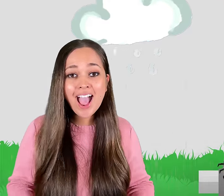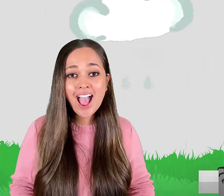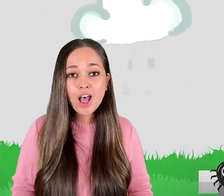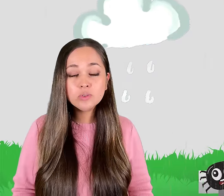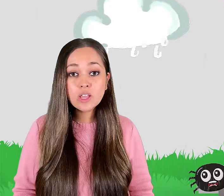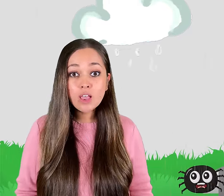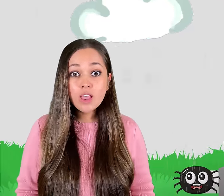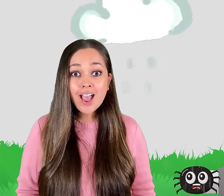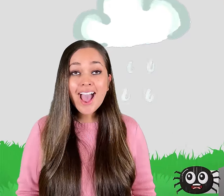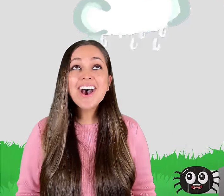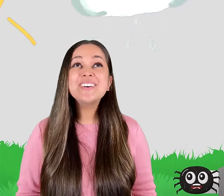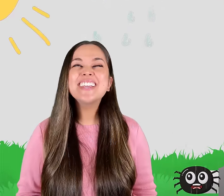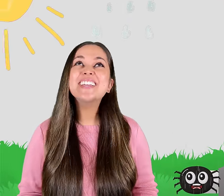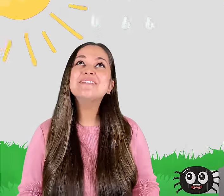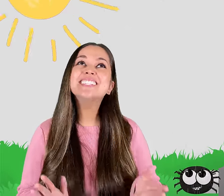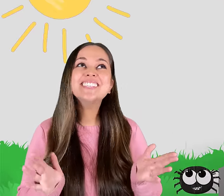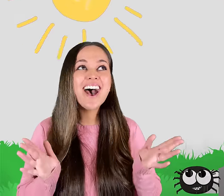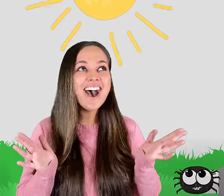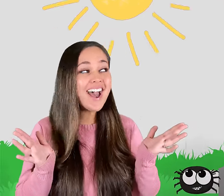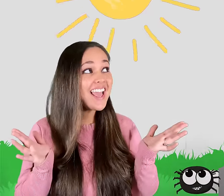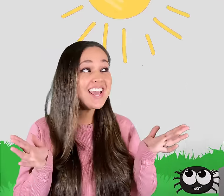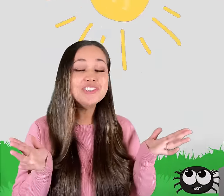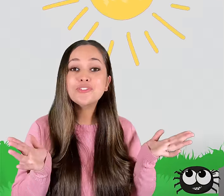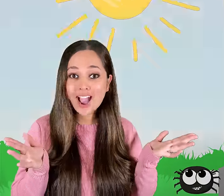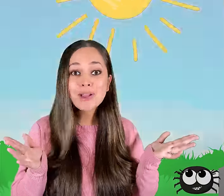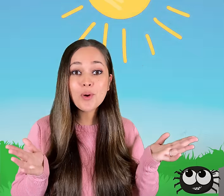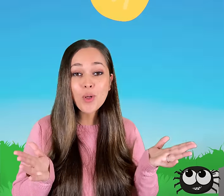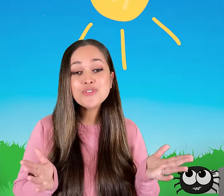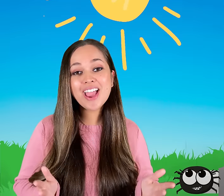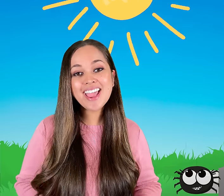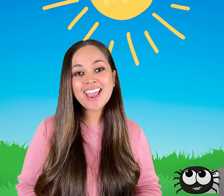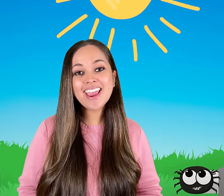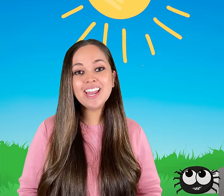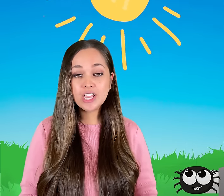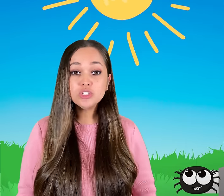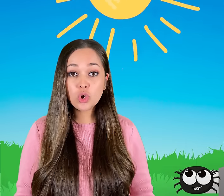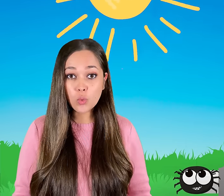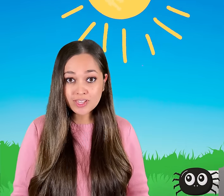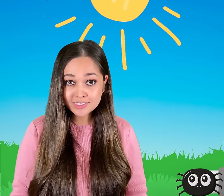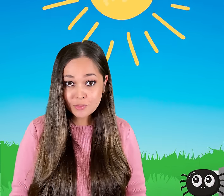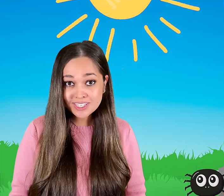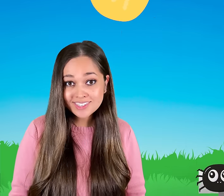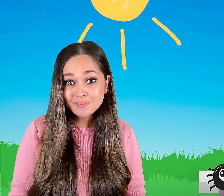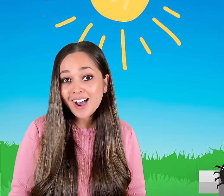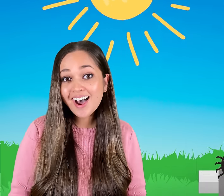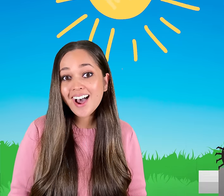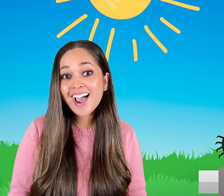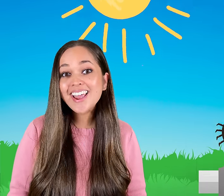spider out. Out came the sun and dried up all the rain. So Incy